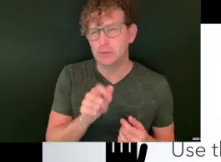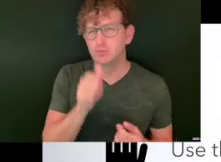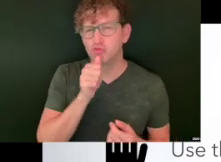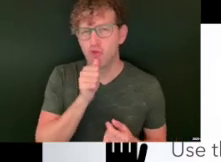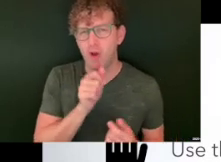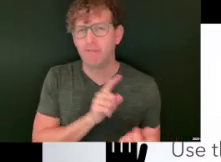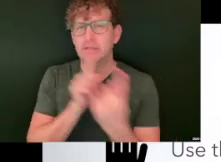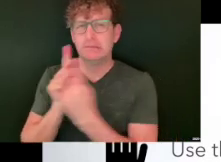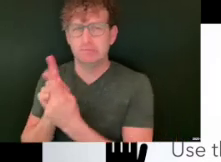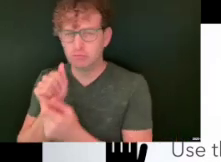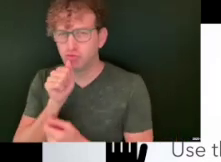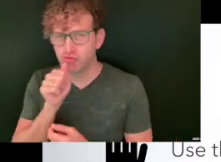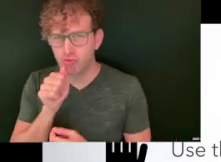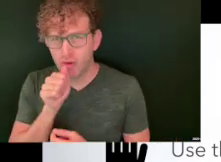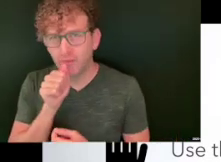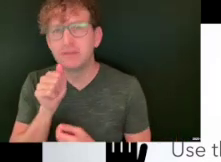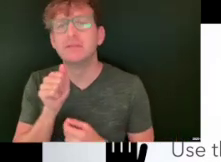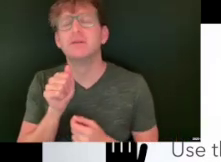Lisa.